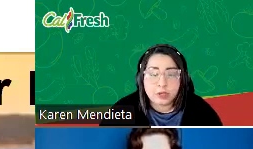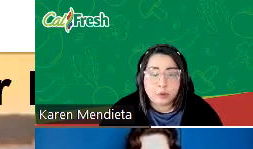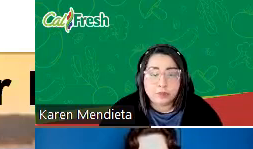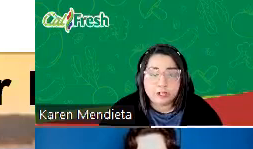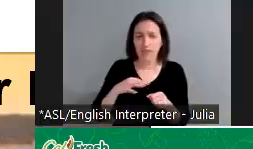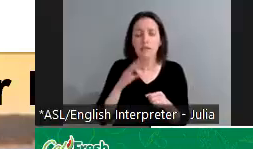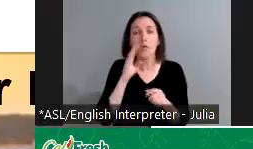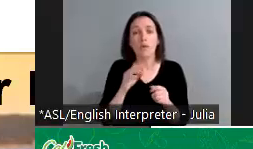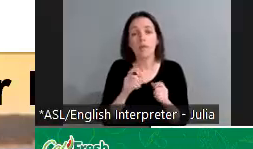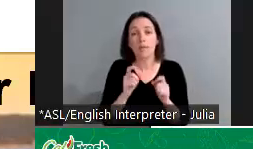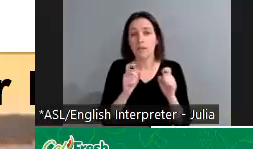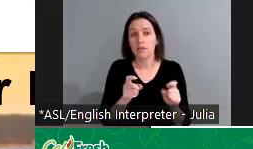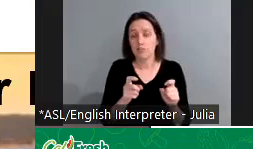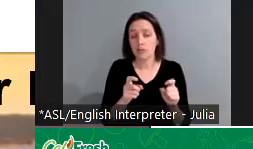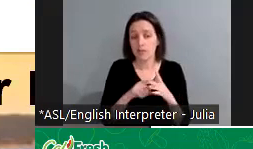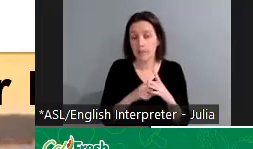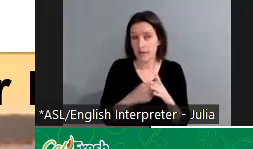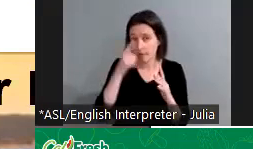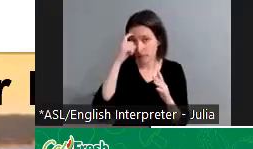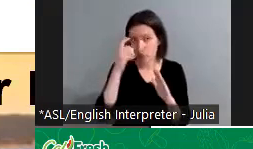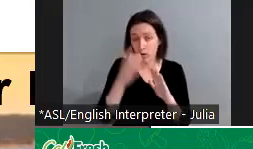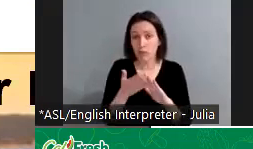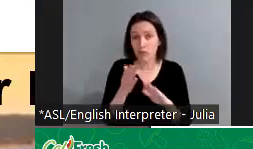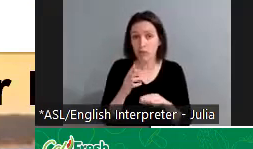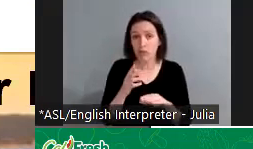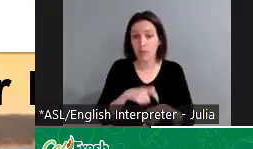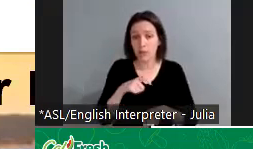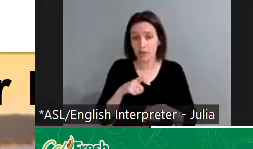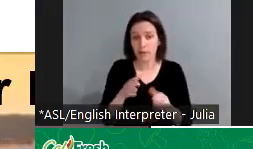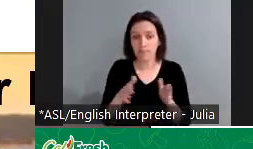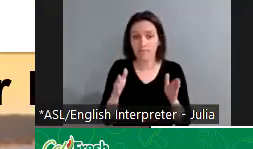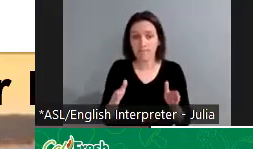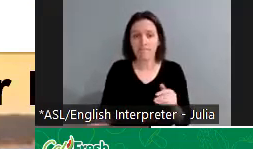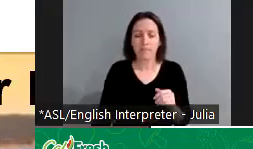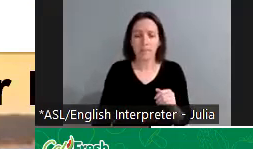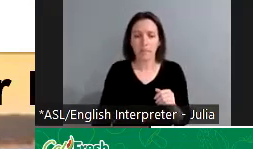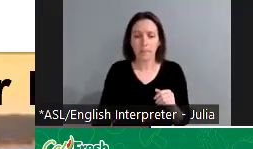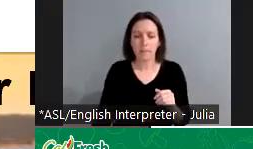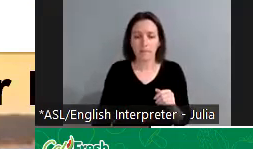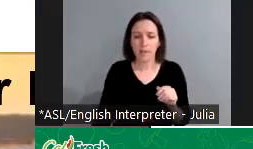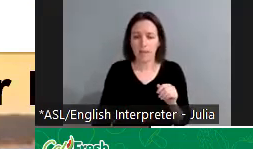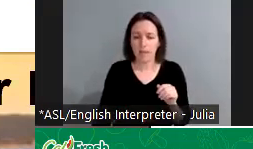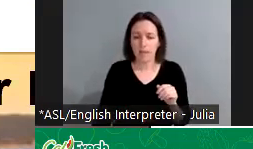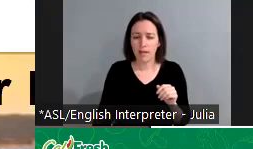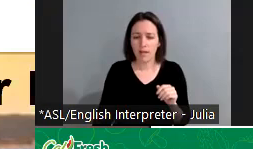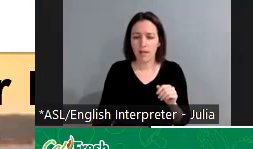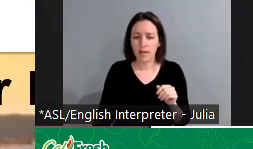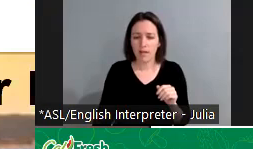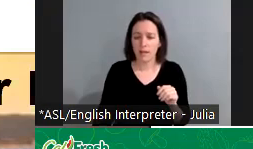the summer operational period. And just to reiterate, again, that is June 1st through August